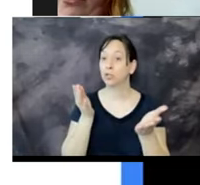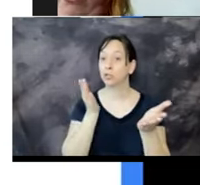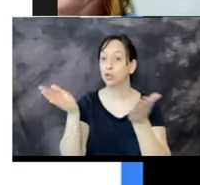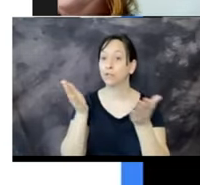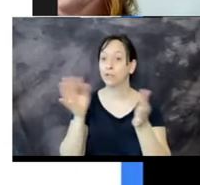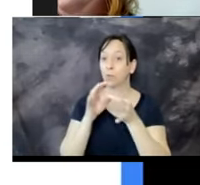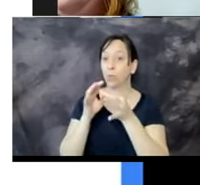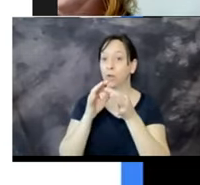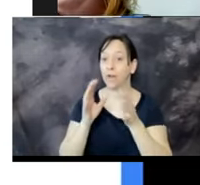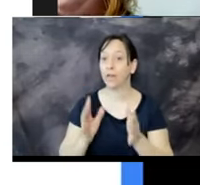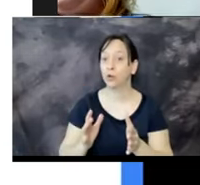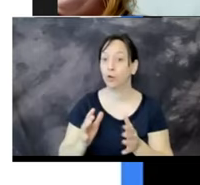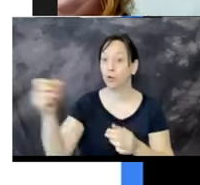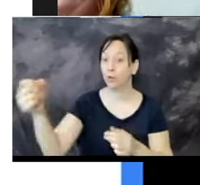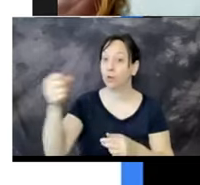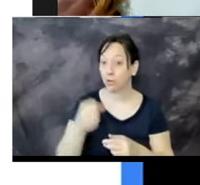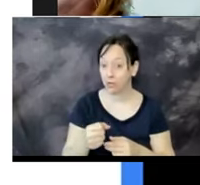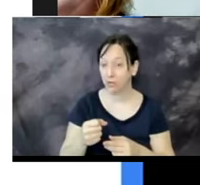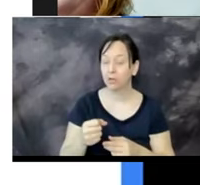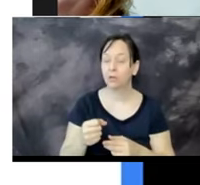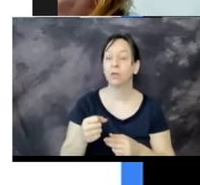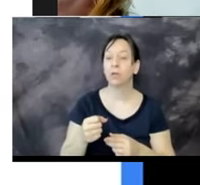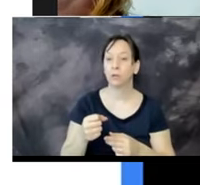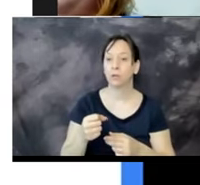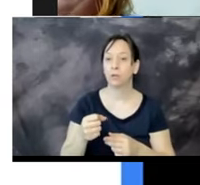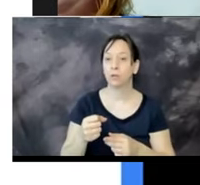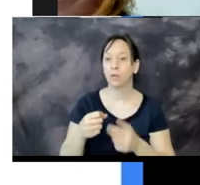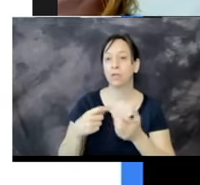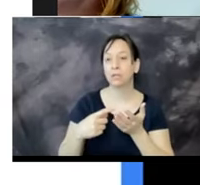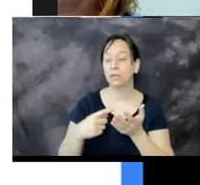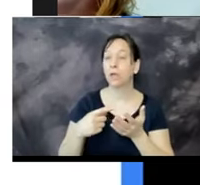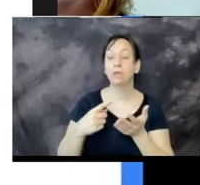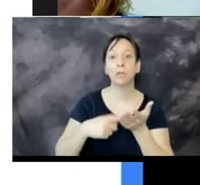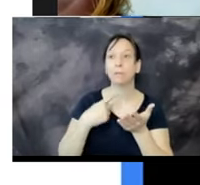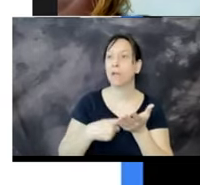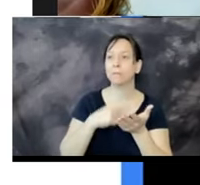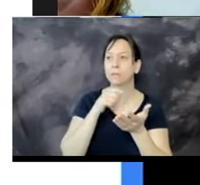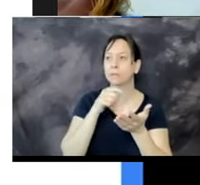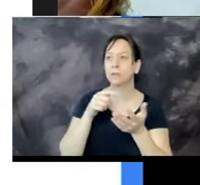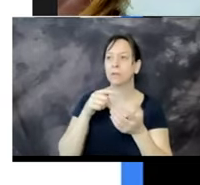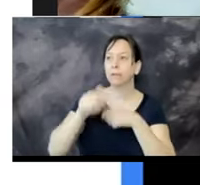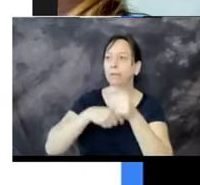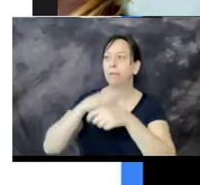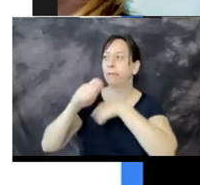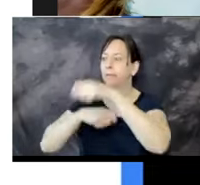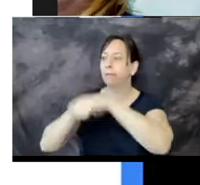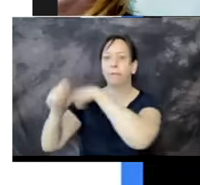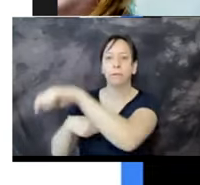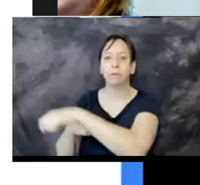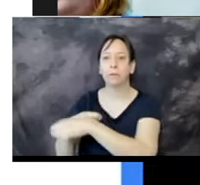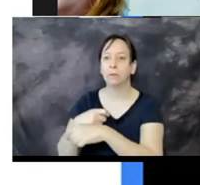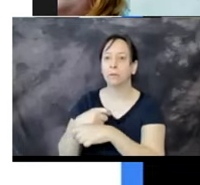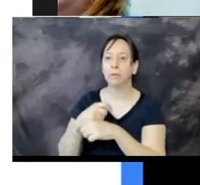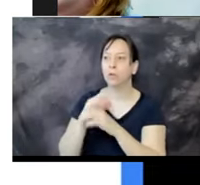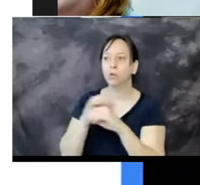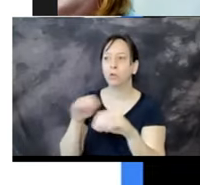the service coordinator, it sometimes changes. You sometimes have a different coordinator. So sometimes